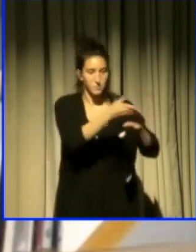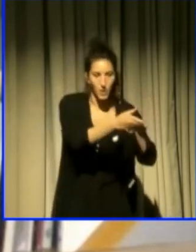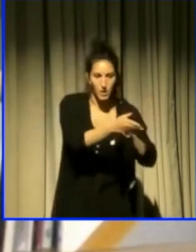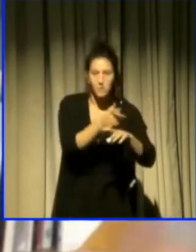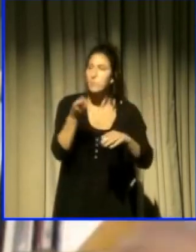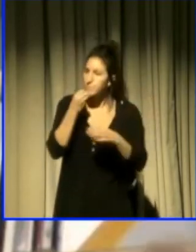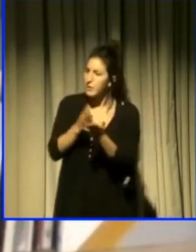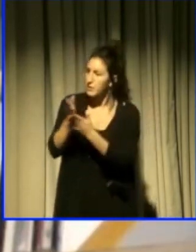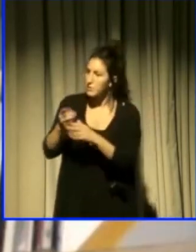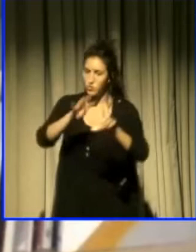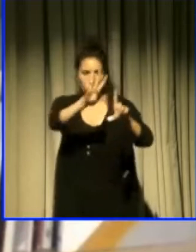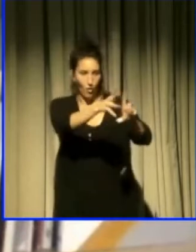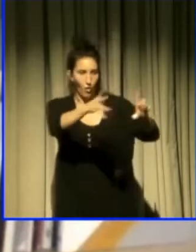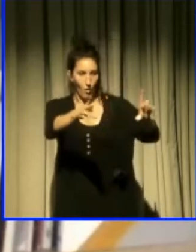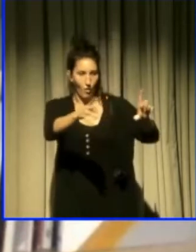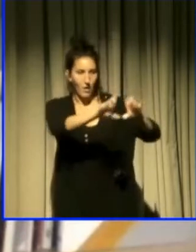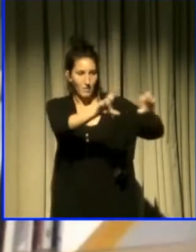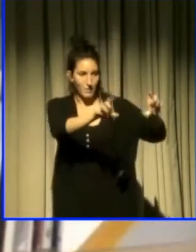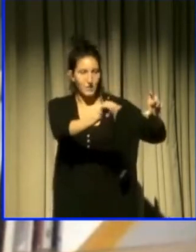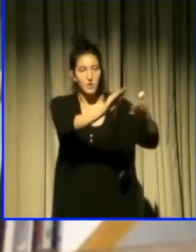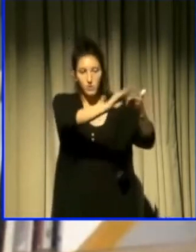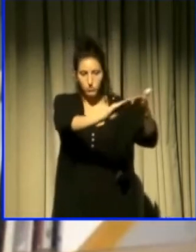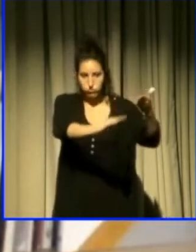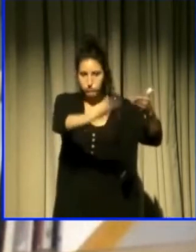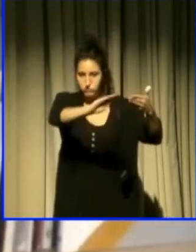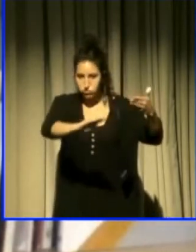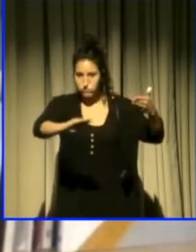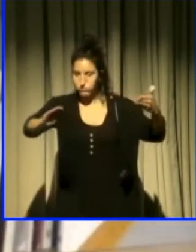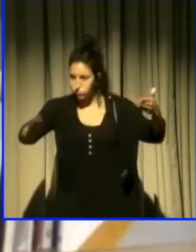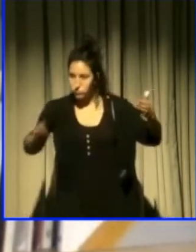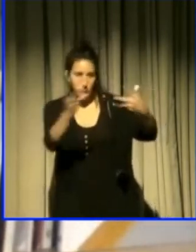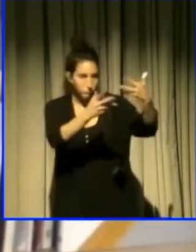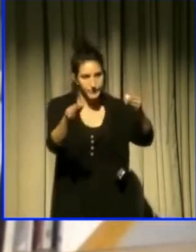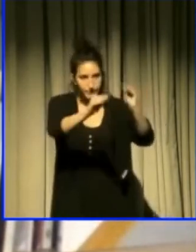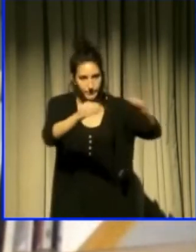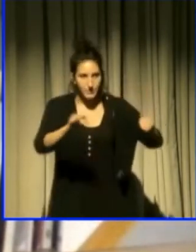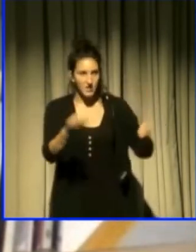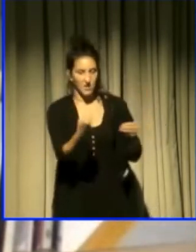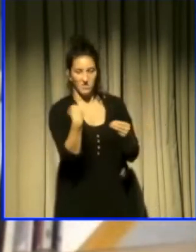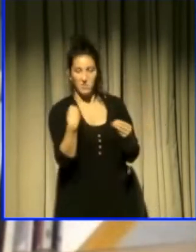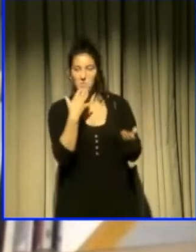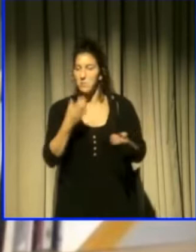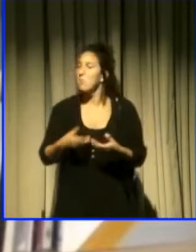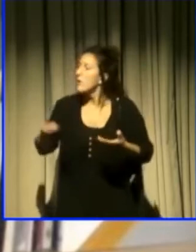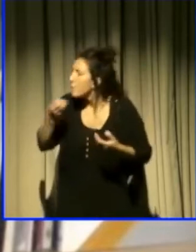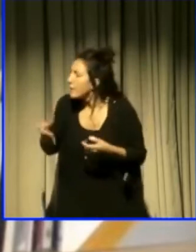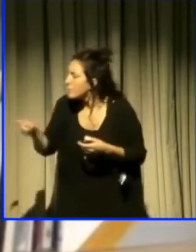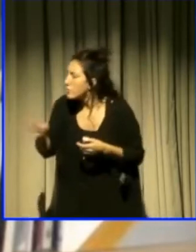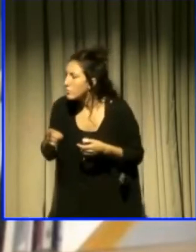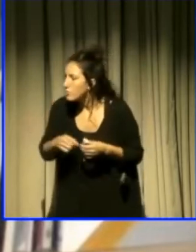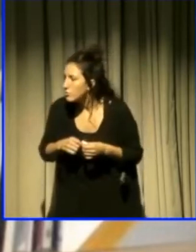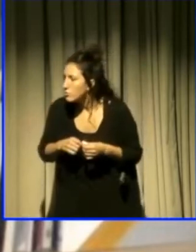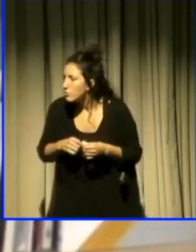company. I have to fill in kind of KPI kind of related stuff. And they ask me questions like, okay, when does this trend exactly go mainstream?